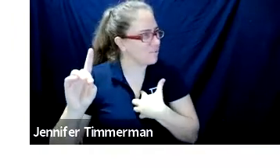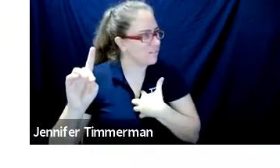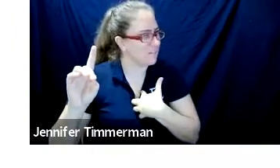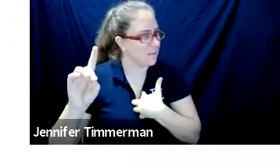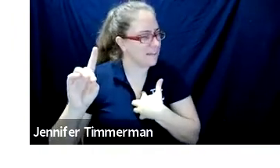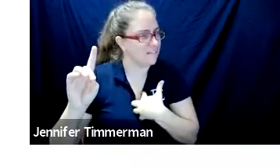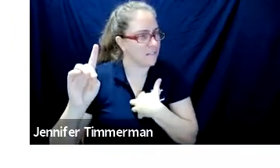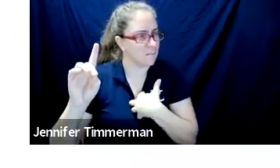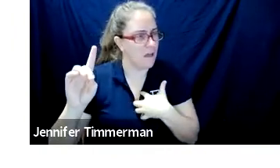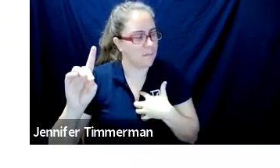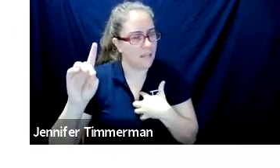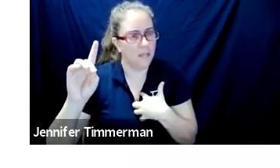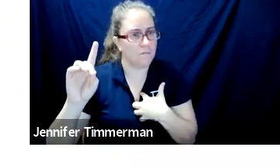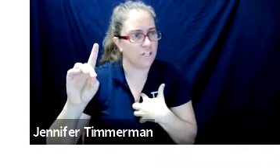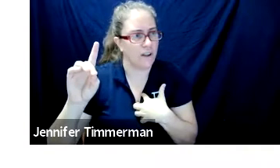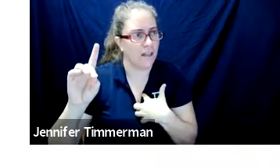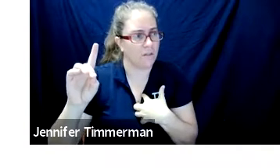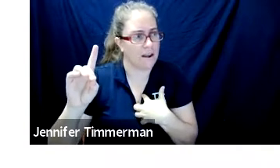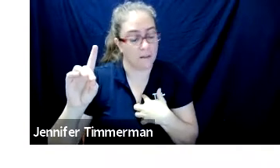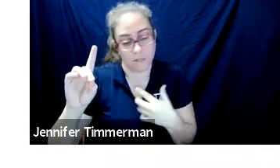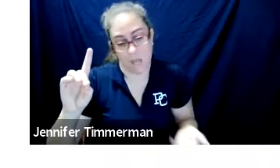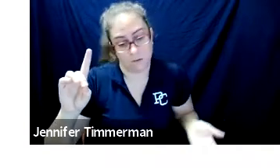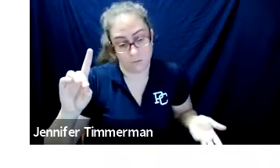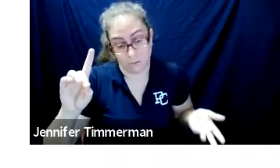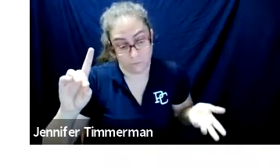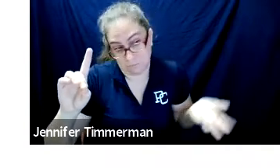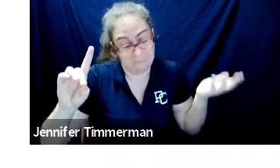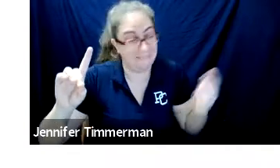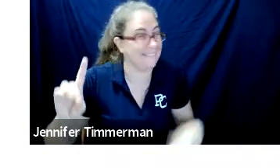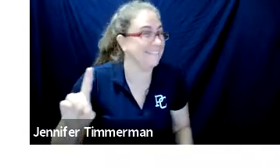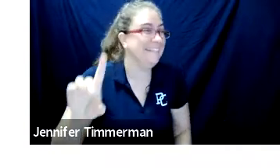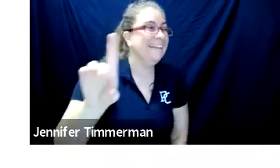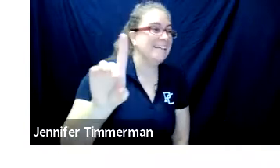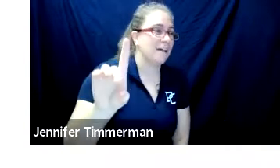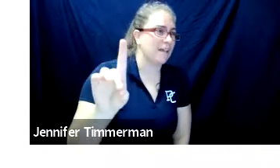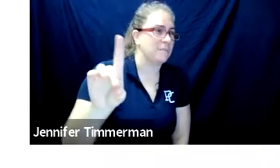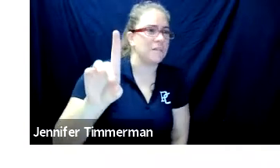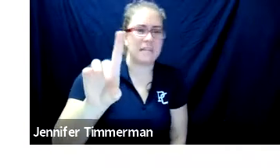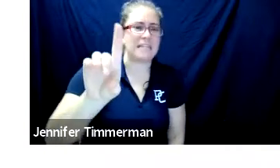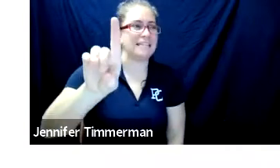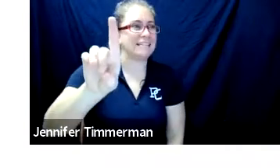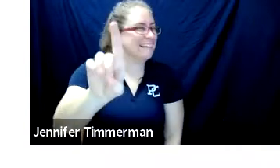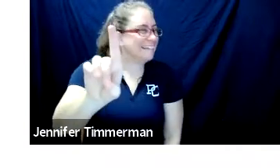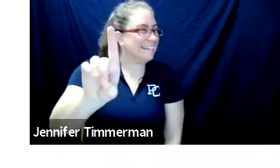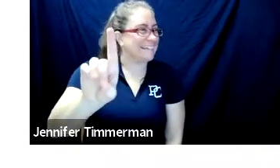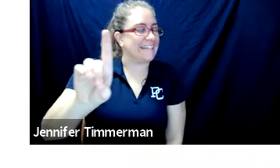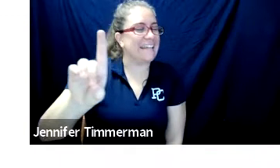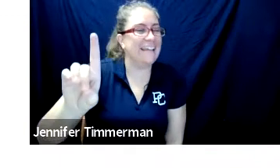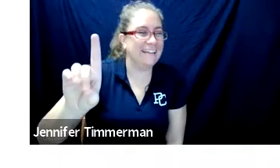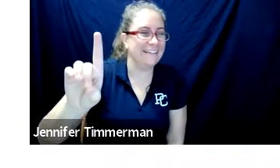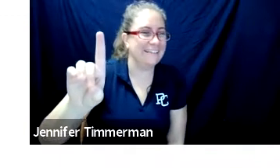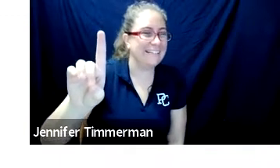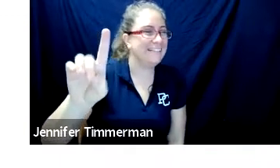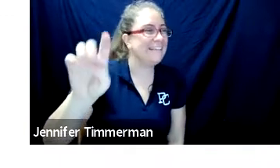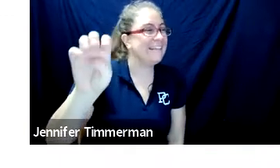in cursive, and my kids are like, Mom, I can't read your handwriting. I'm like, I don't know, learn. I'm kind of mean to my kids. D,